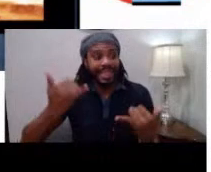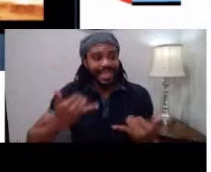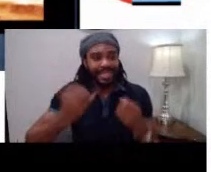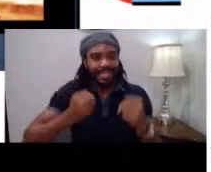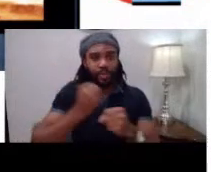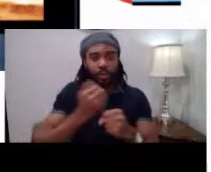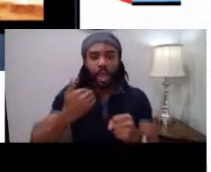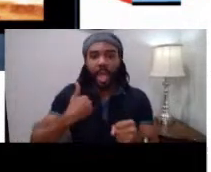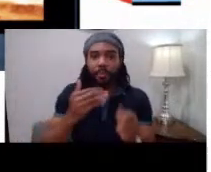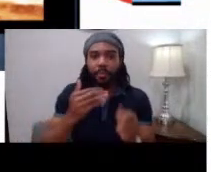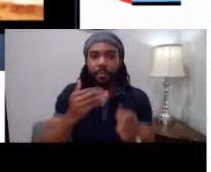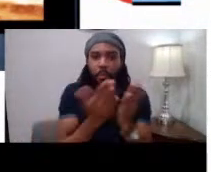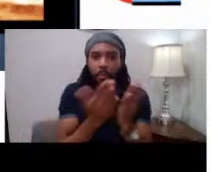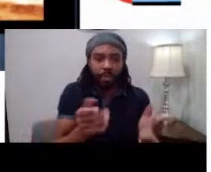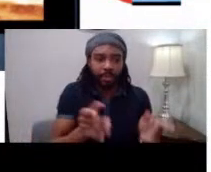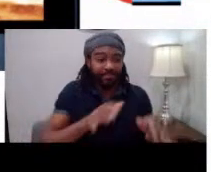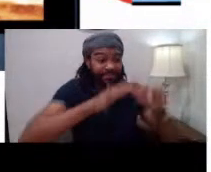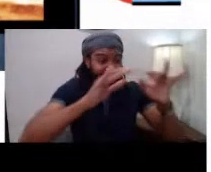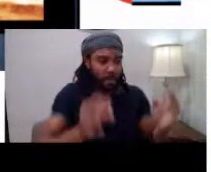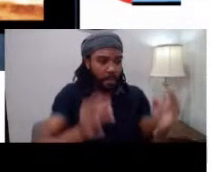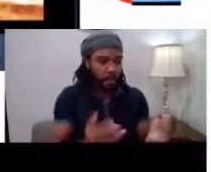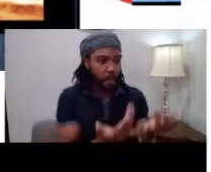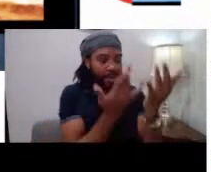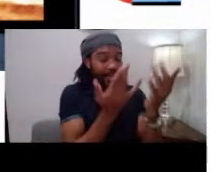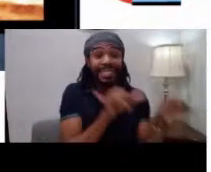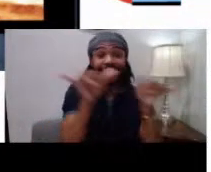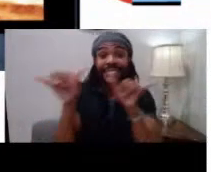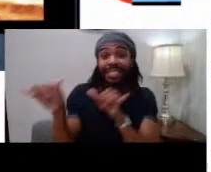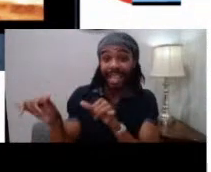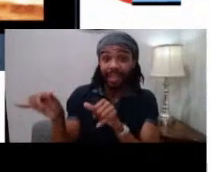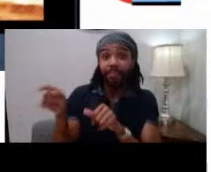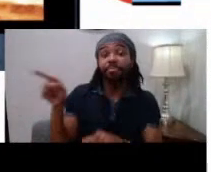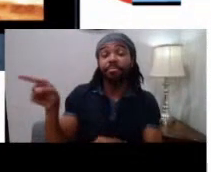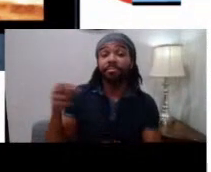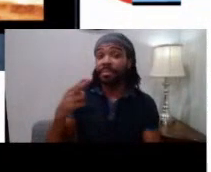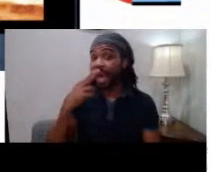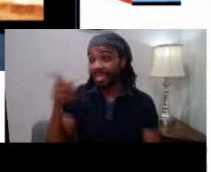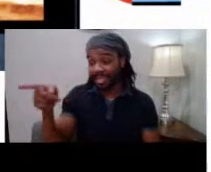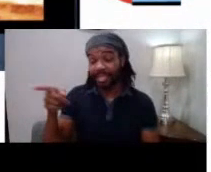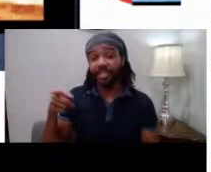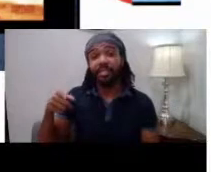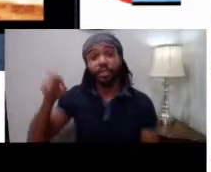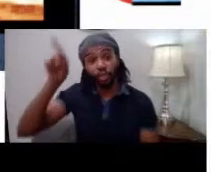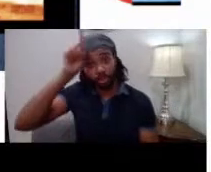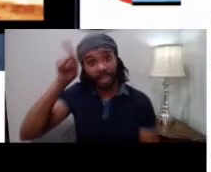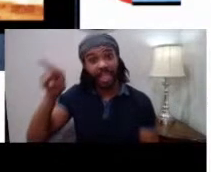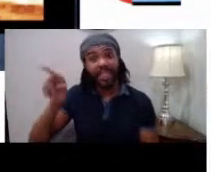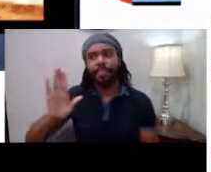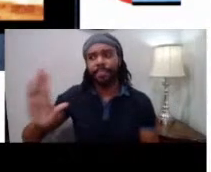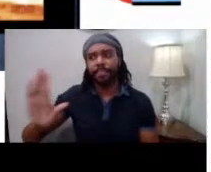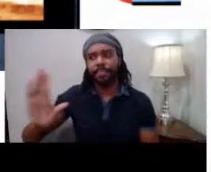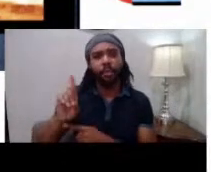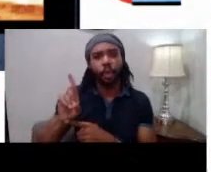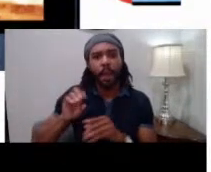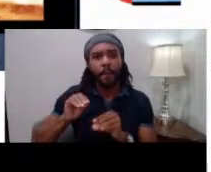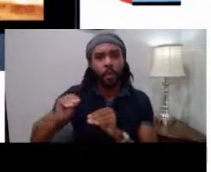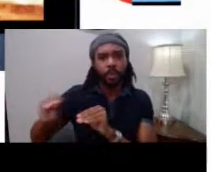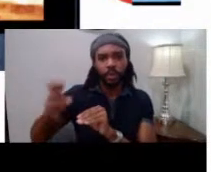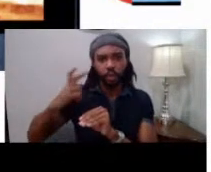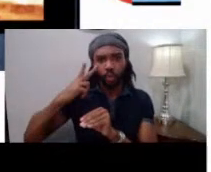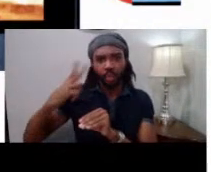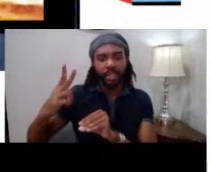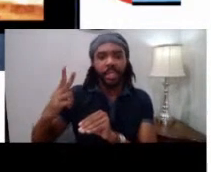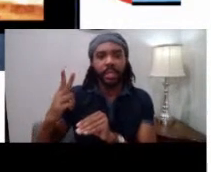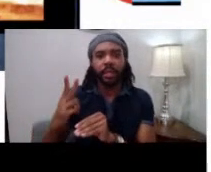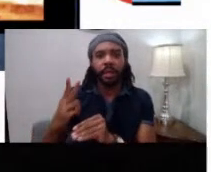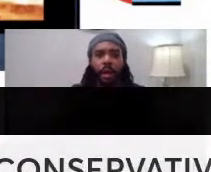And just as in Nazi Germany, today's fascistic anti-democratic movement is fueled by an alliance between an authoritarian white